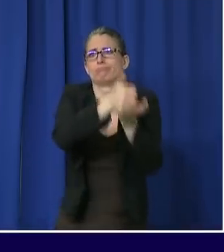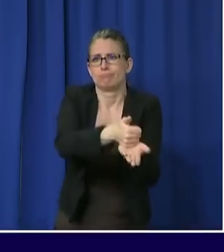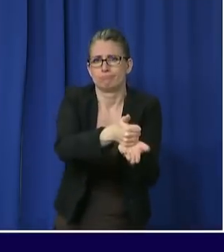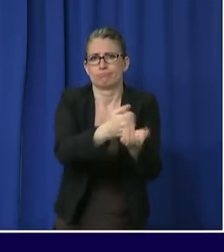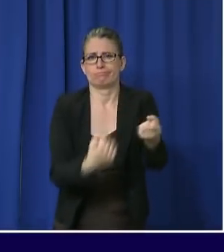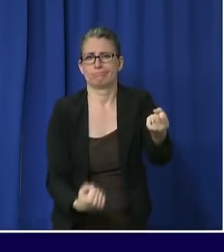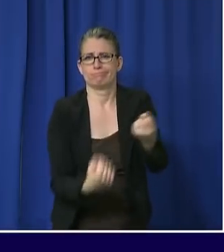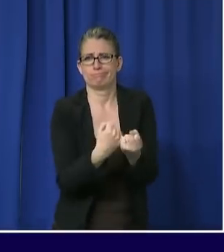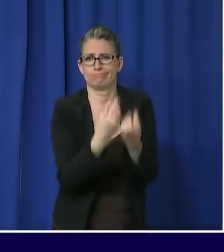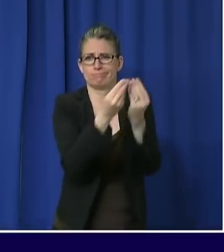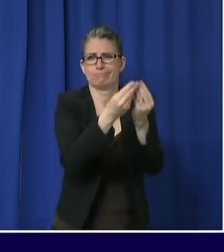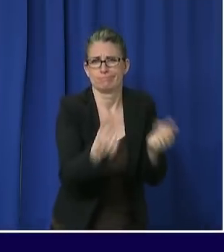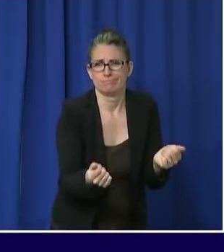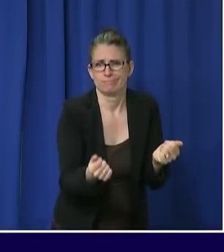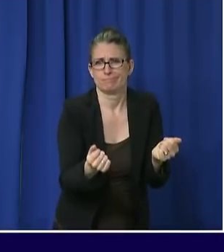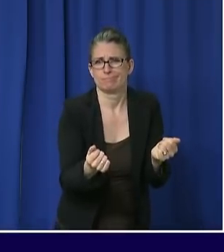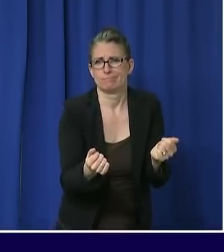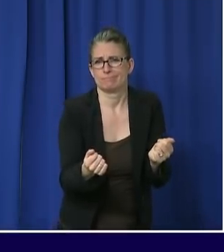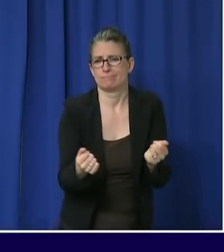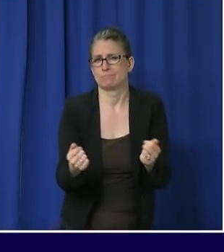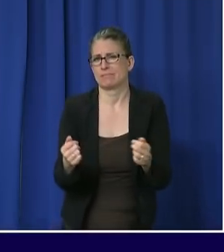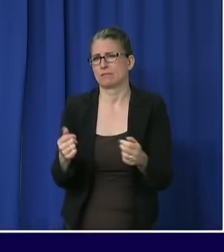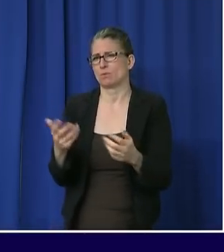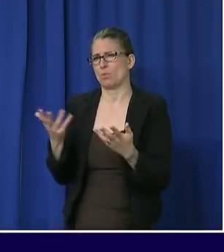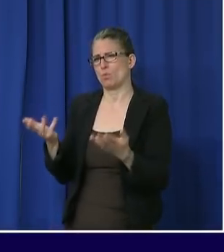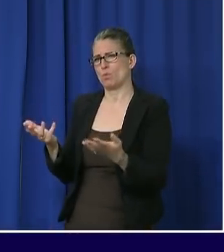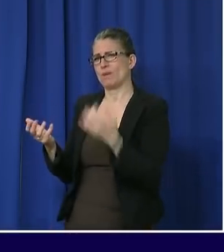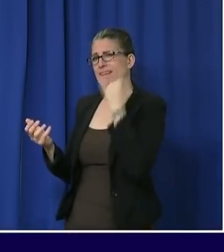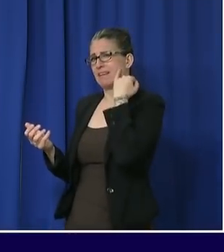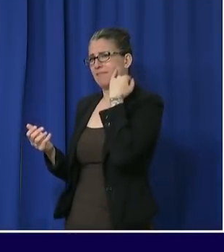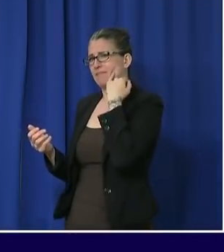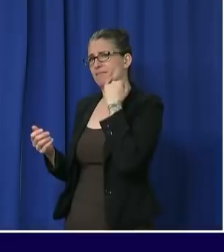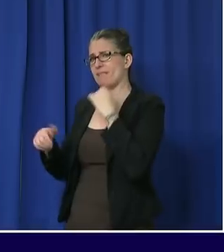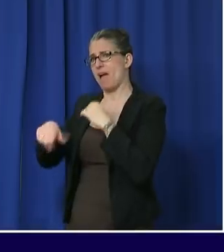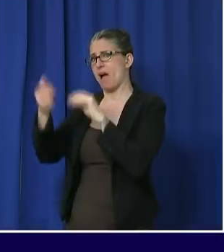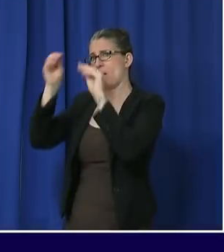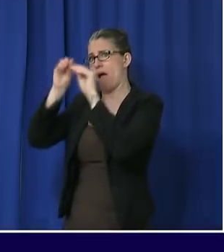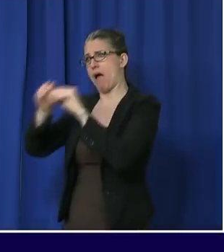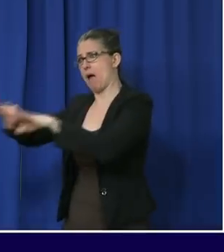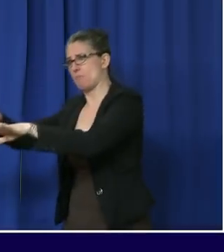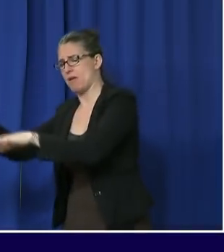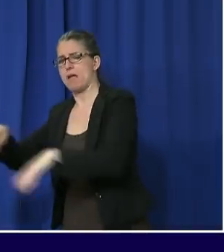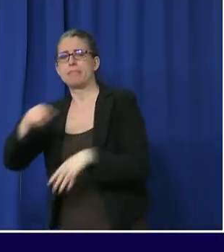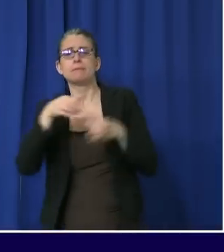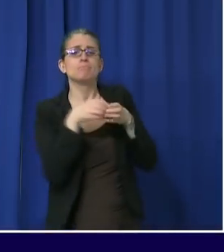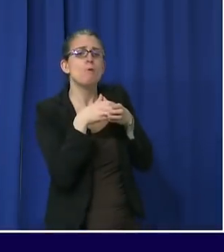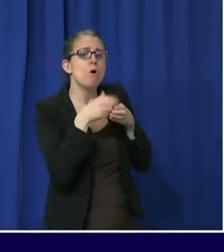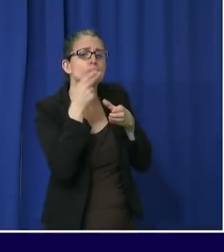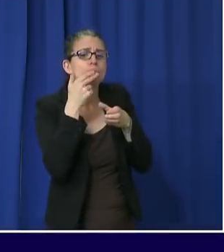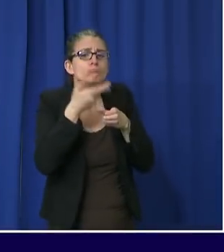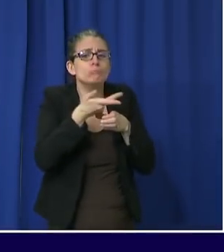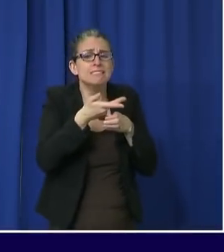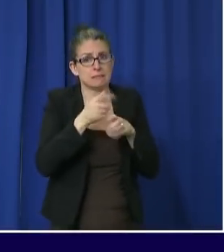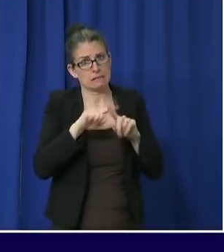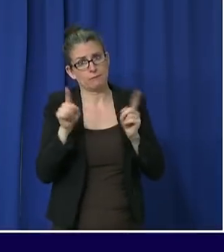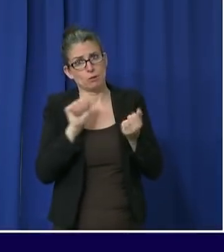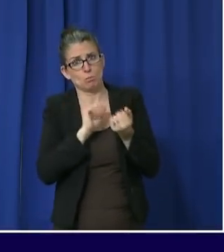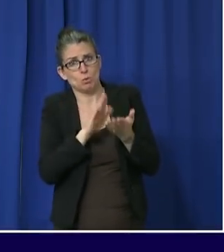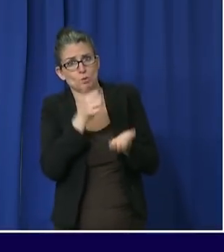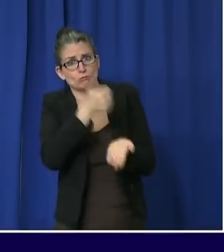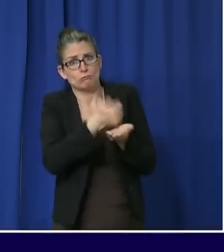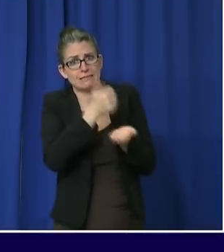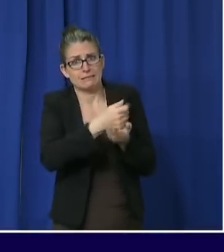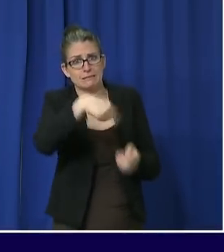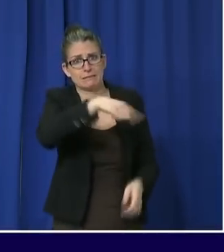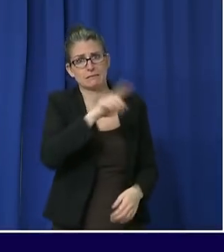for unrelated reasons, right? That is correct. That is correct. It all goes back to trying to figure out what that epidemiological link is